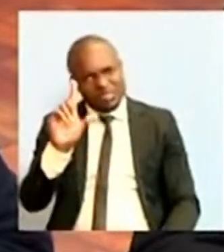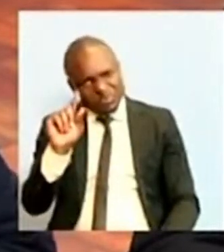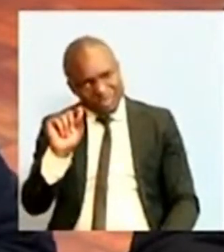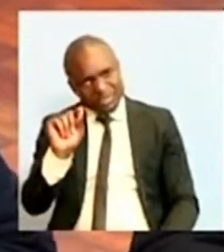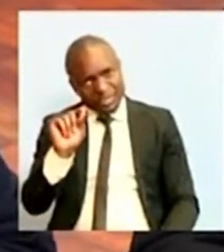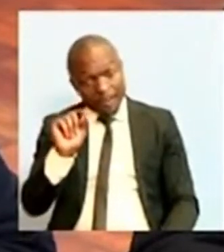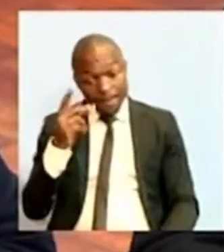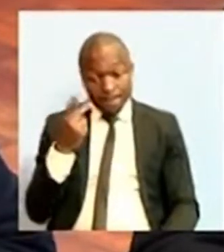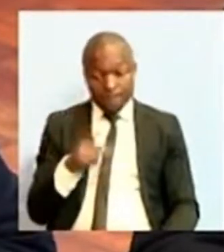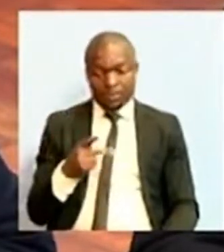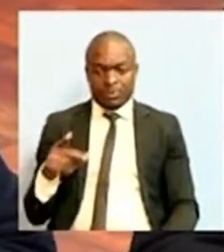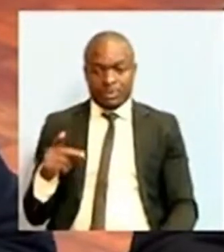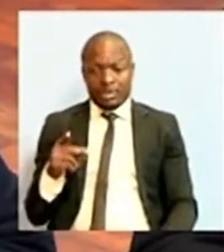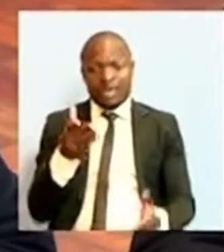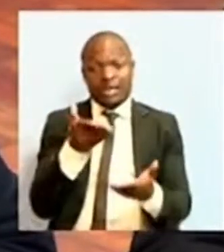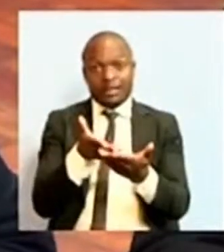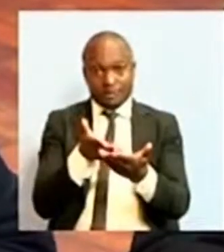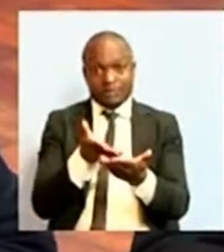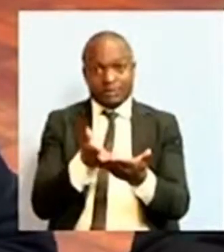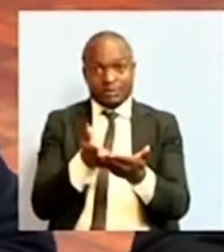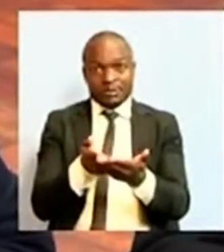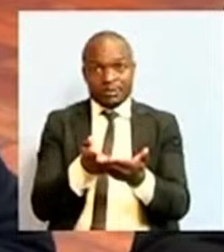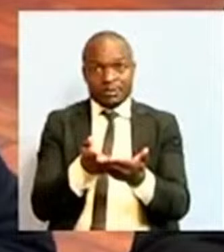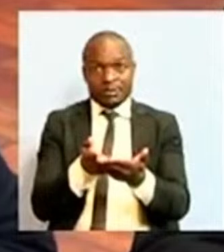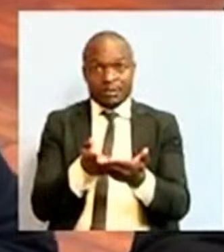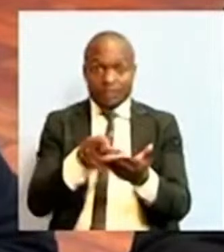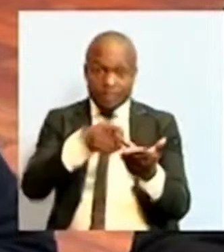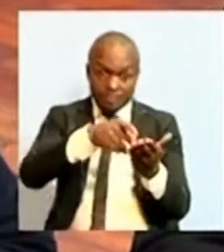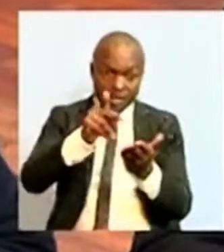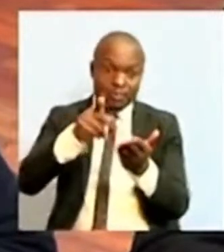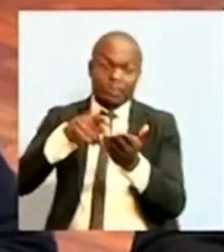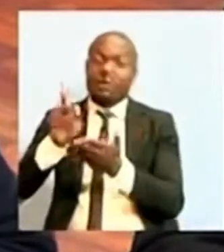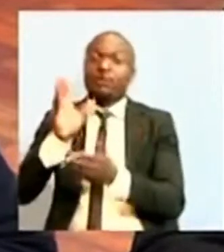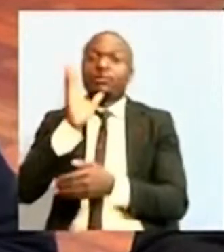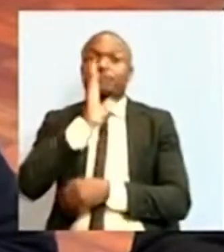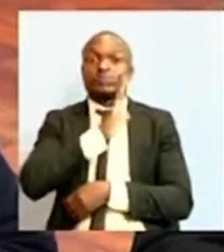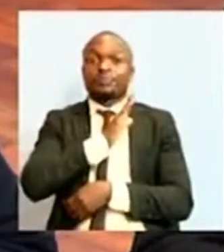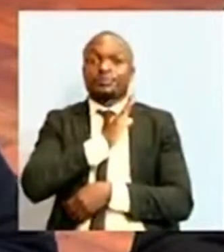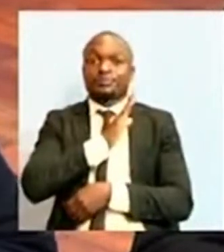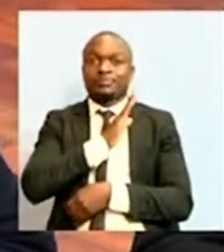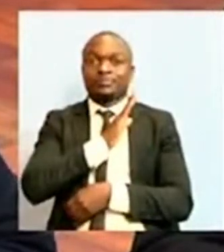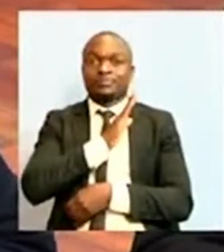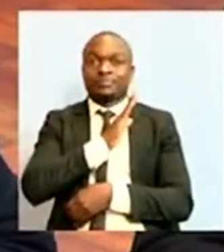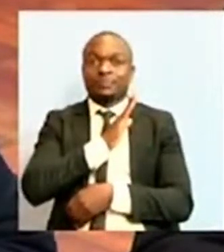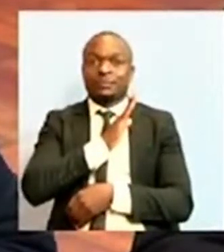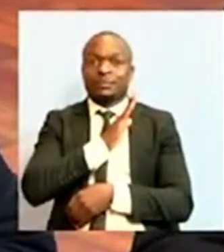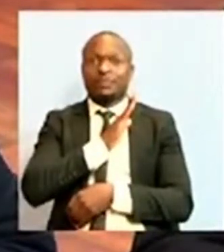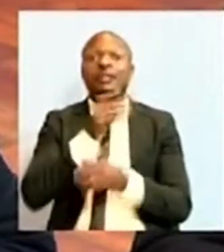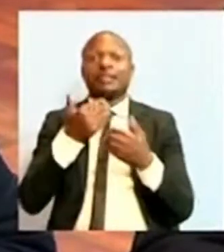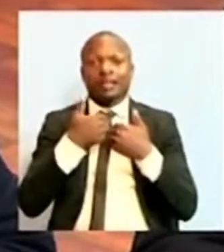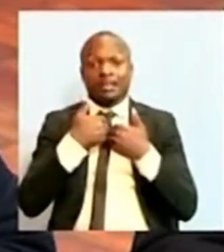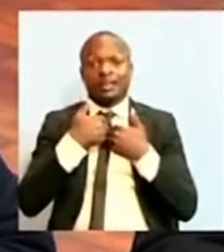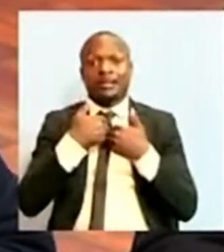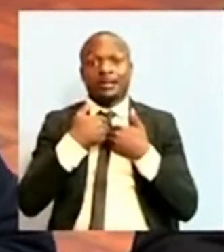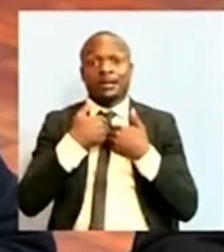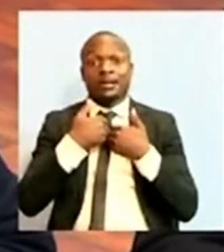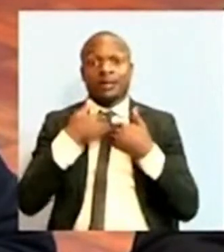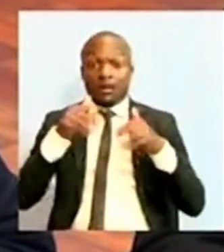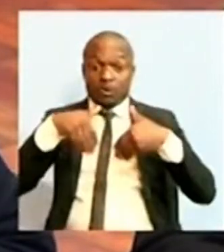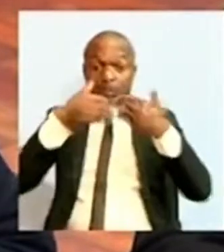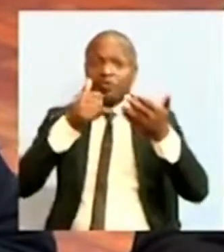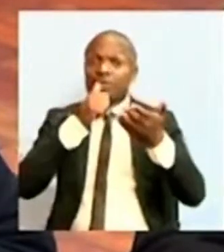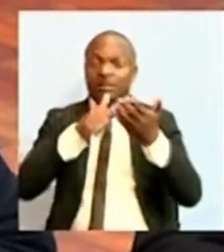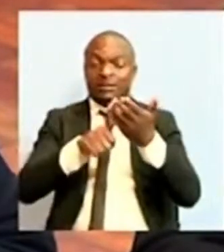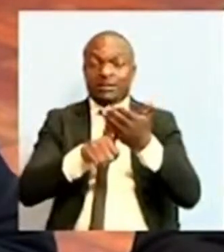20 properties in question have since been paid for and are on offer by the Ministry of